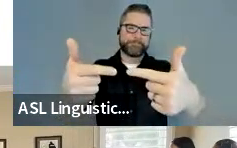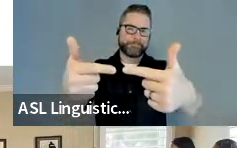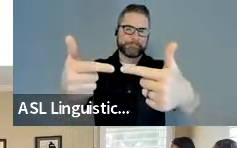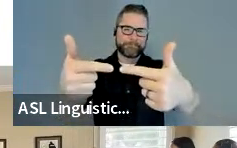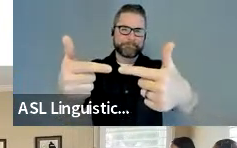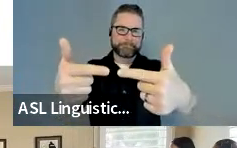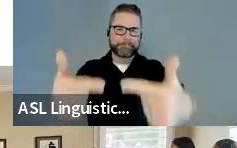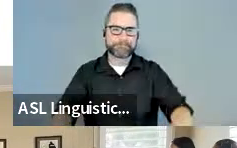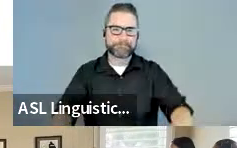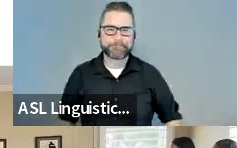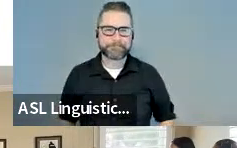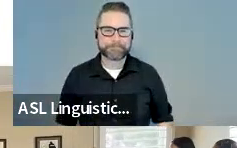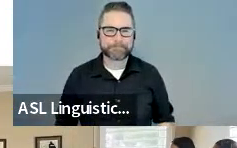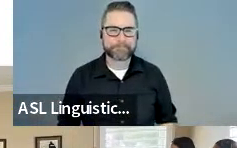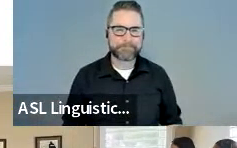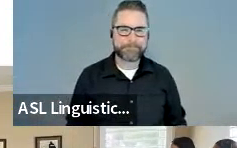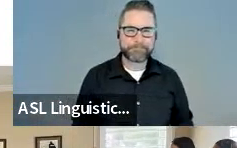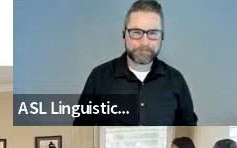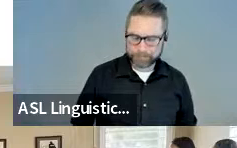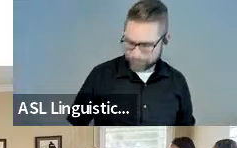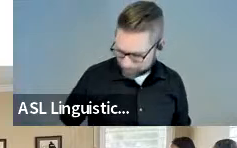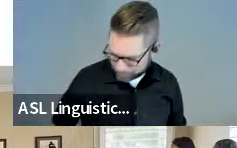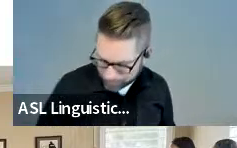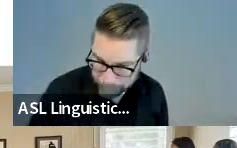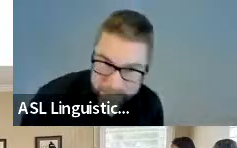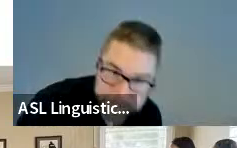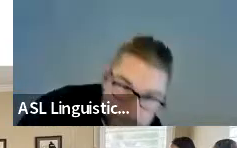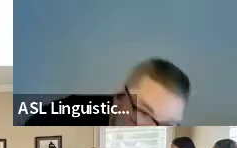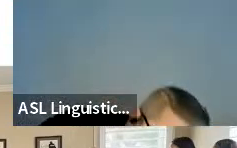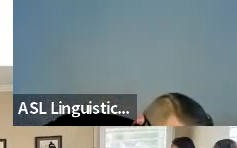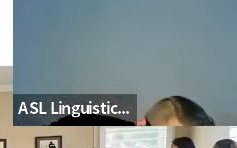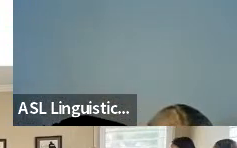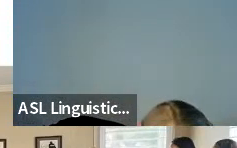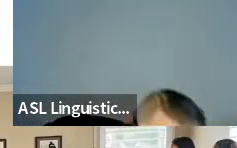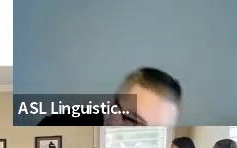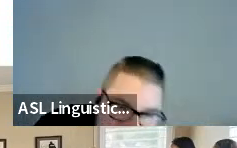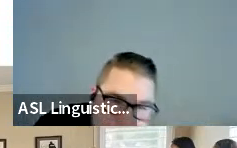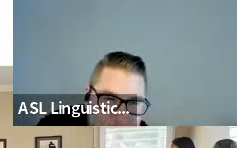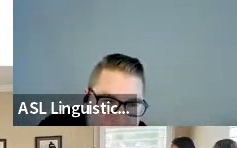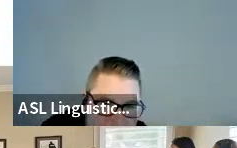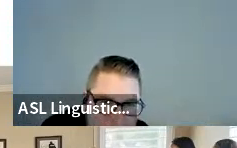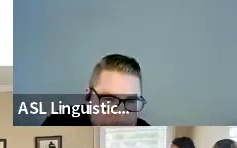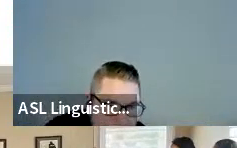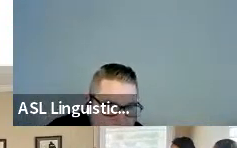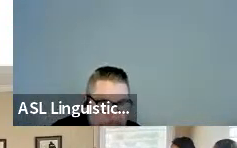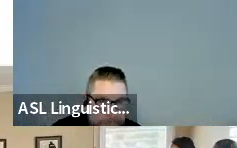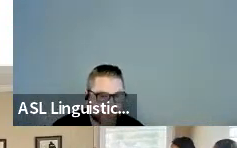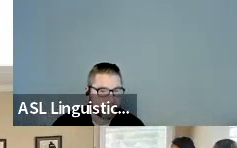I saw Douglas raise his hand first and then Mary Elizabeth.